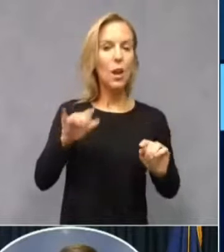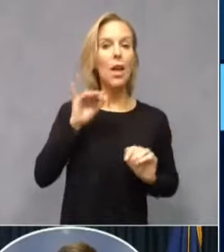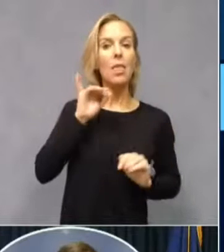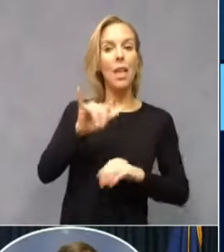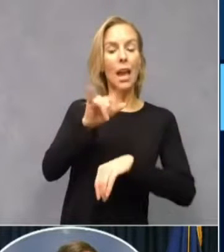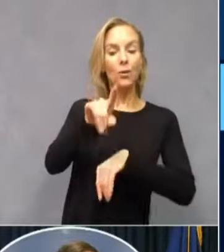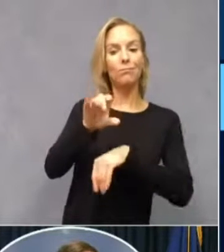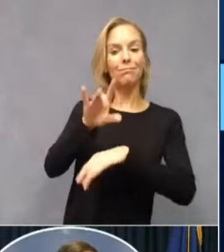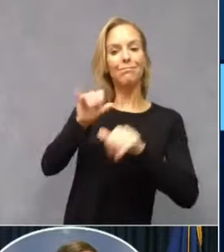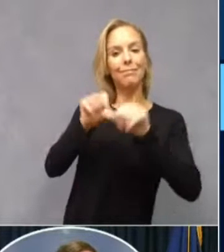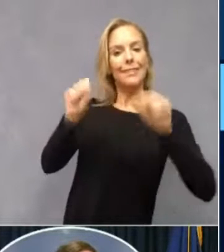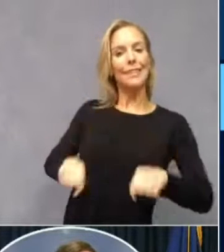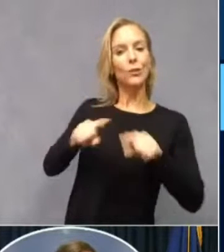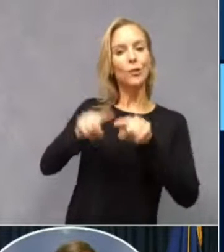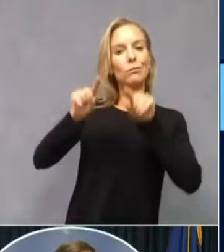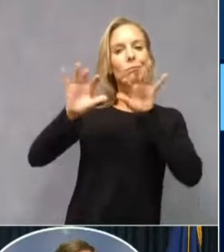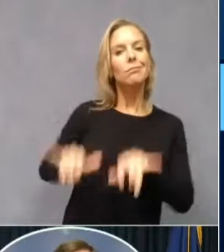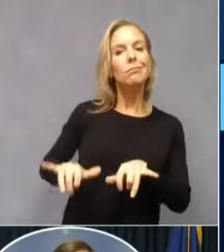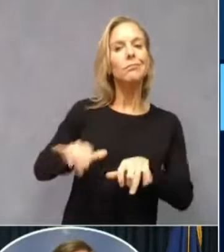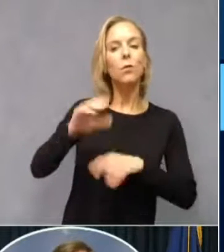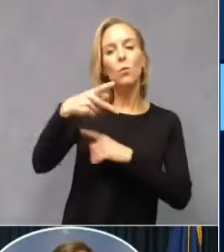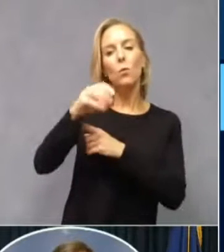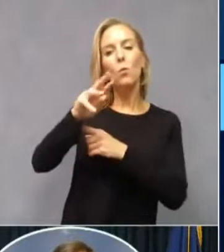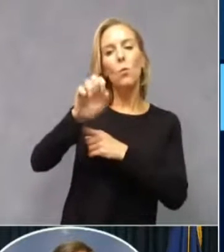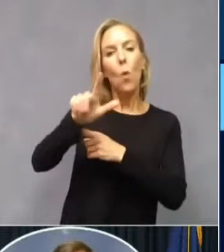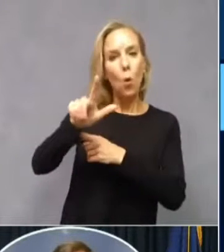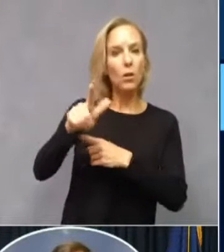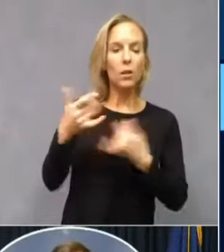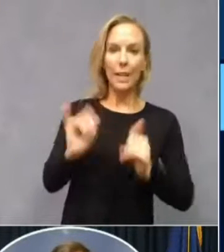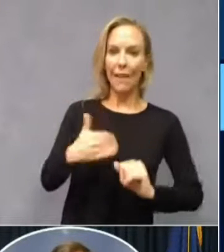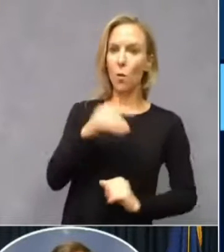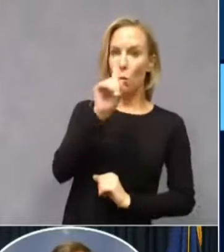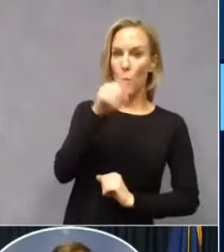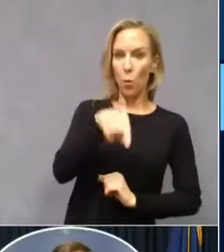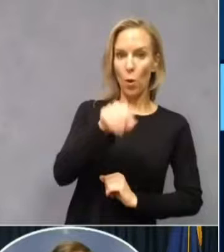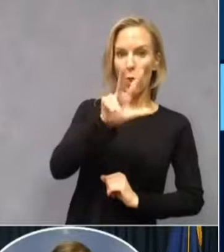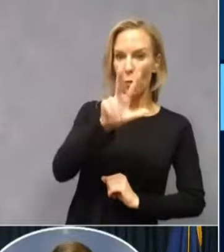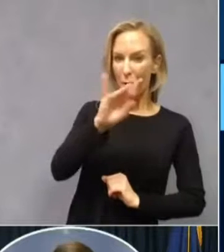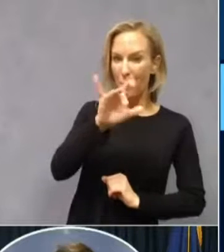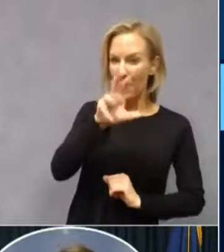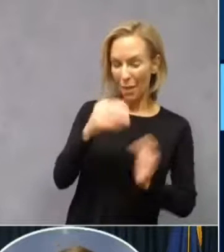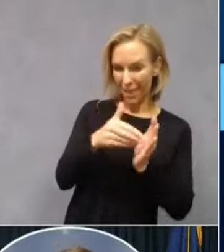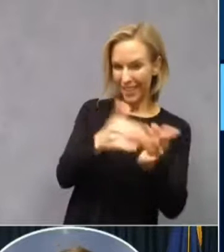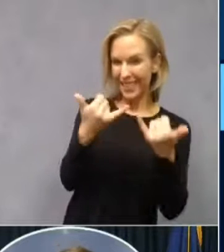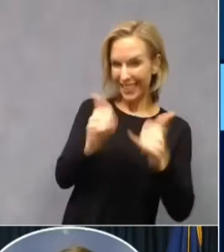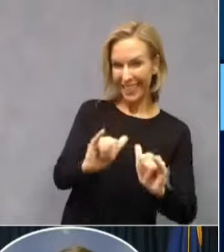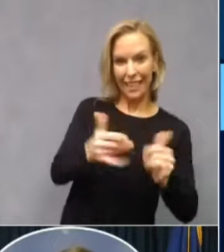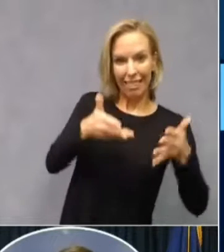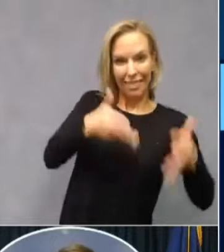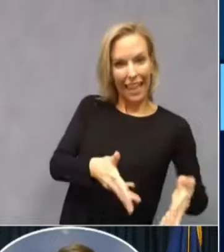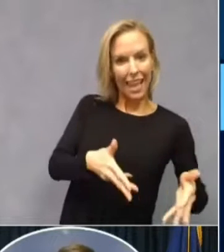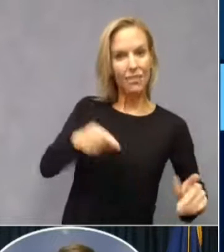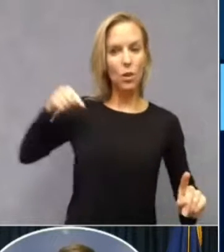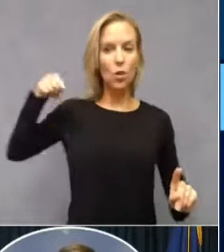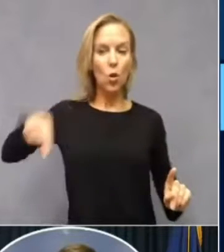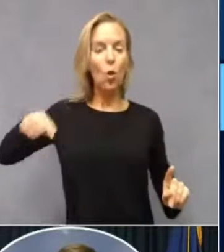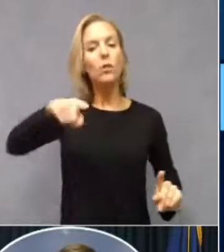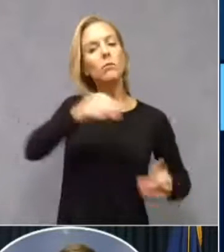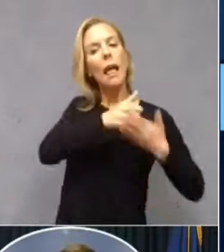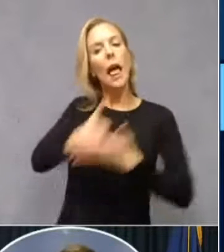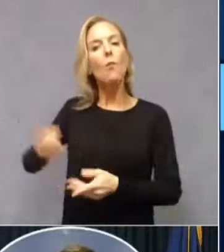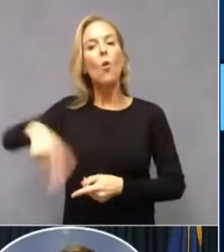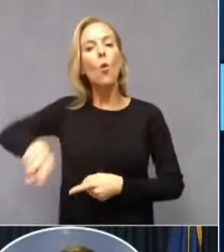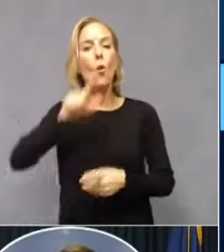still have about $1.4 million remaining to help people on their back owed rent. And the application will remain